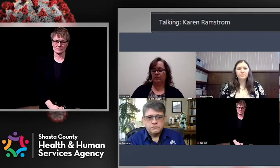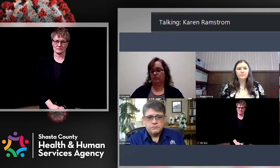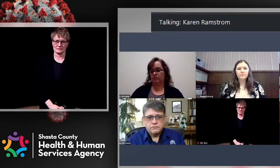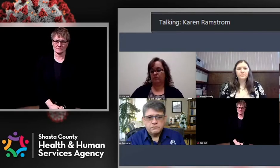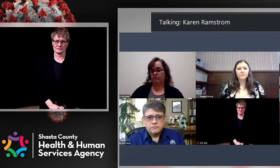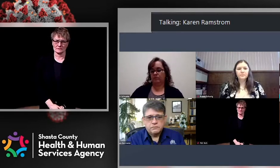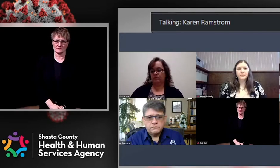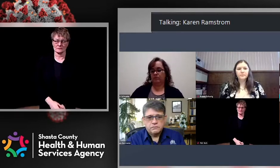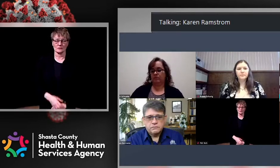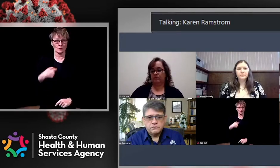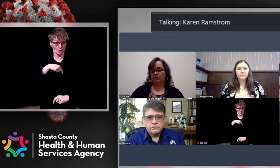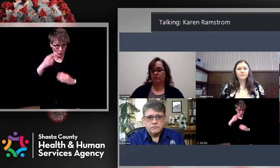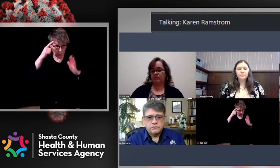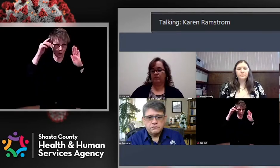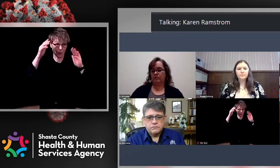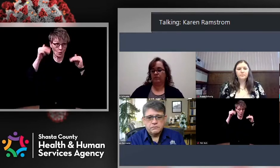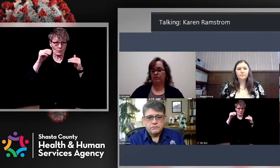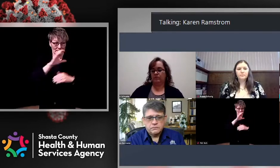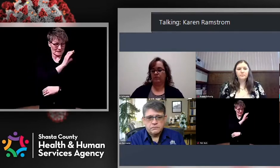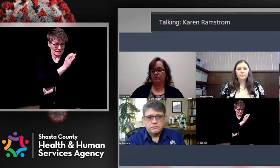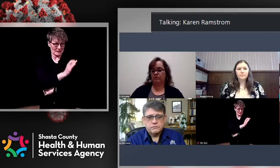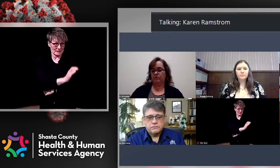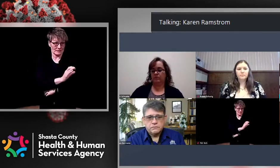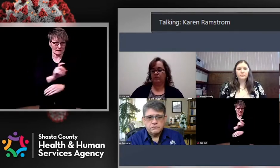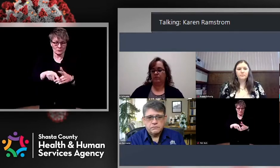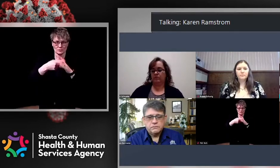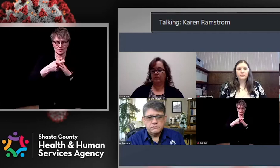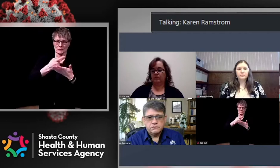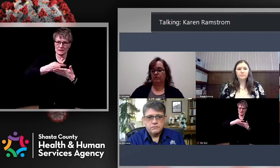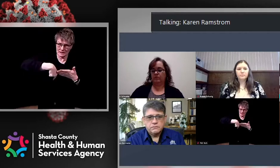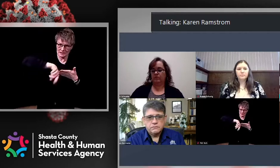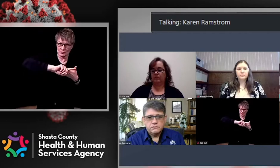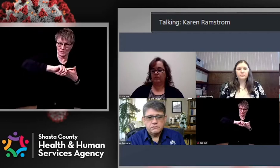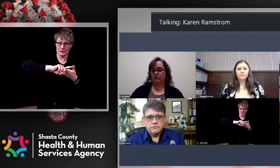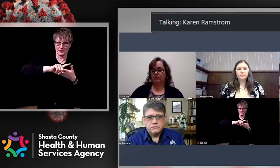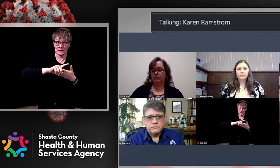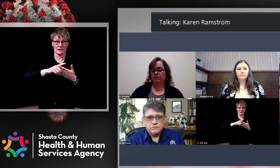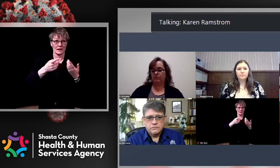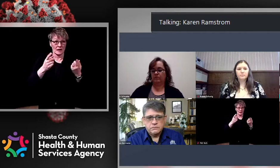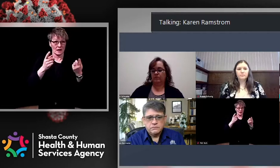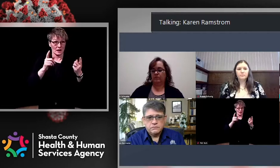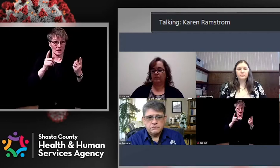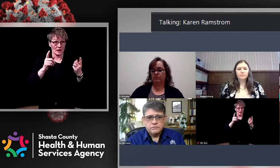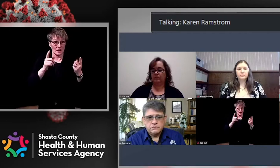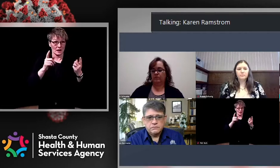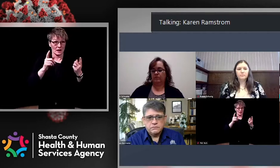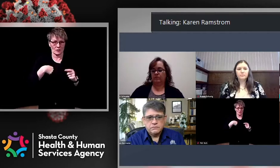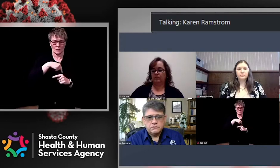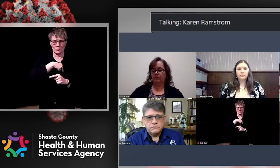clinics will start next week, and then we'll be able to refer